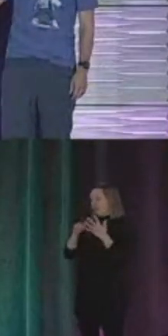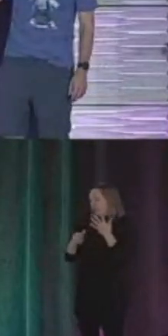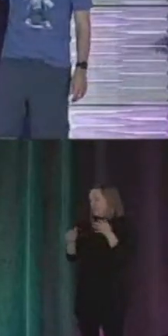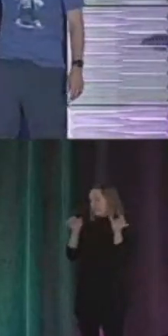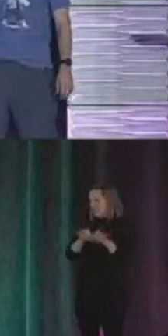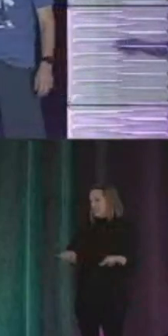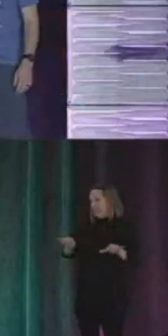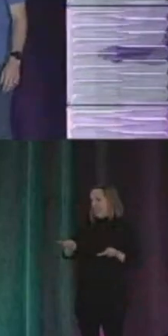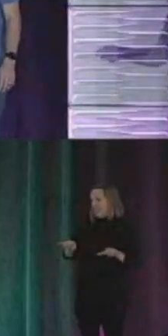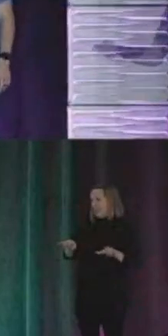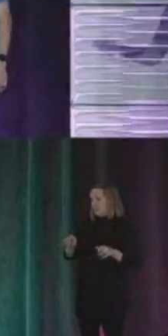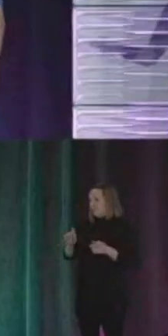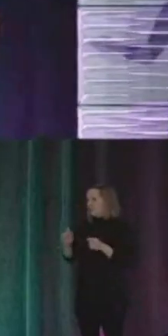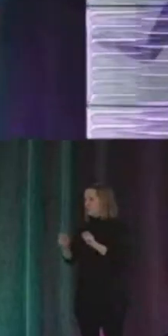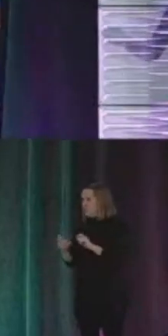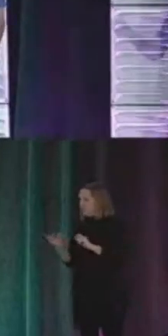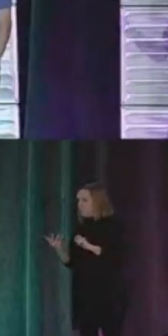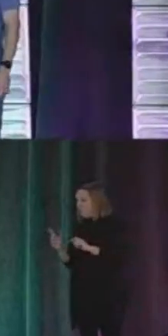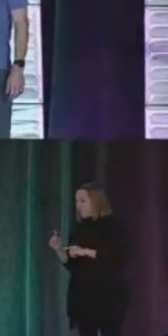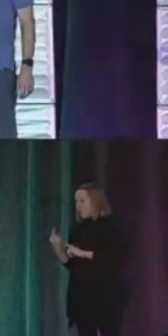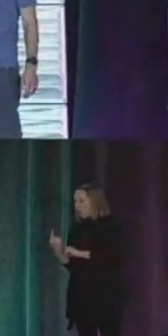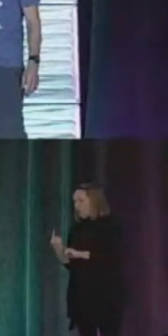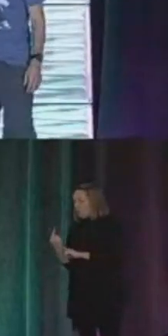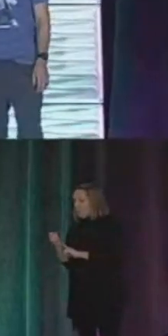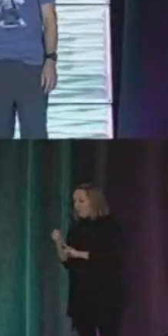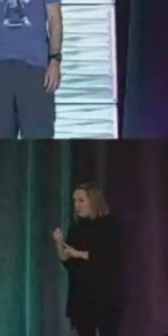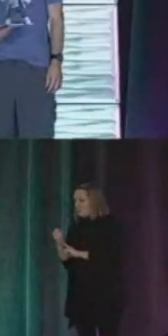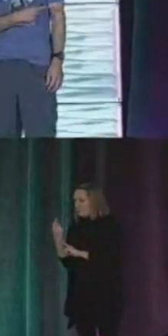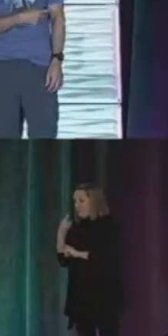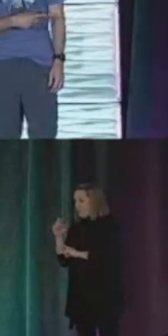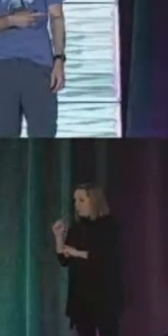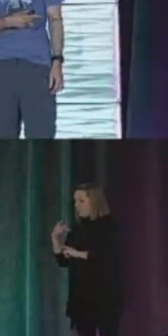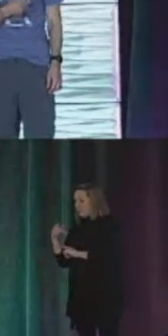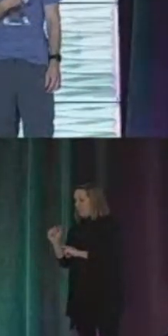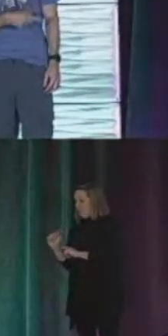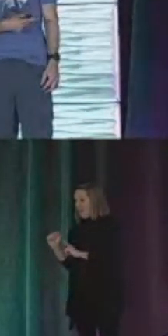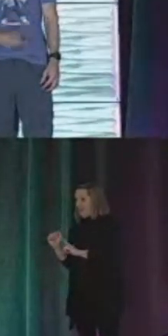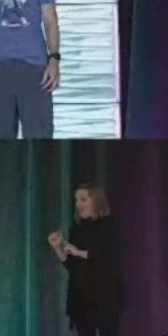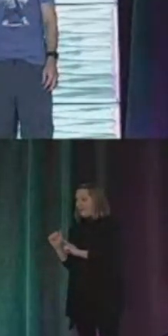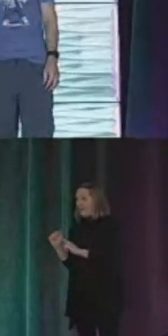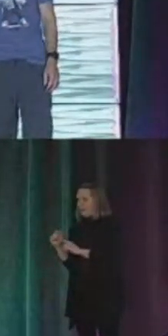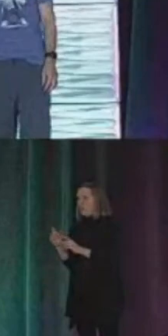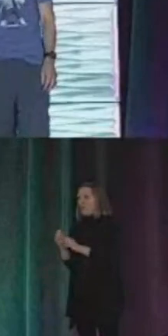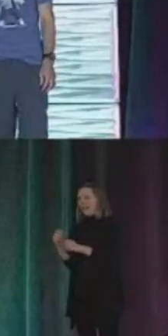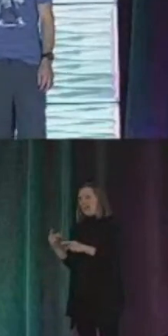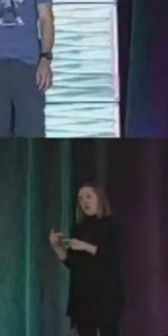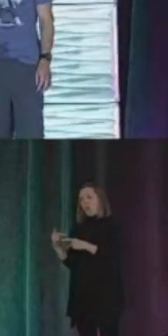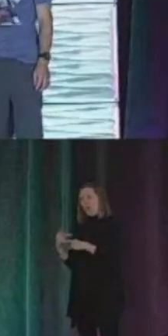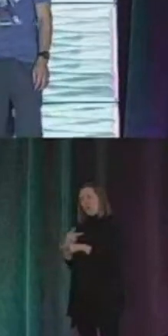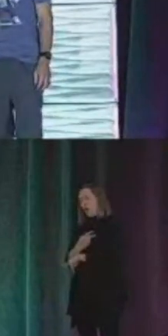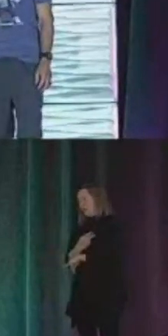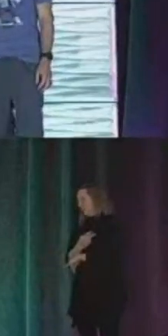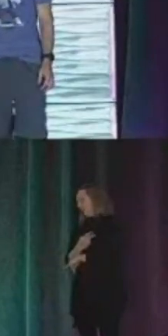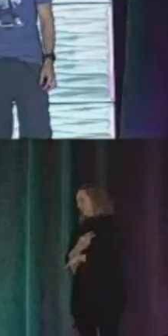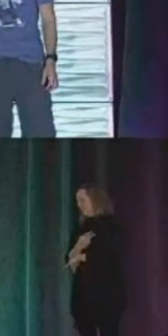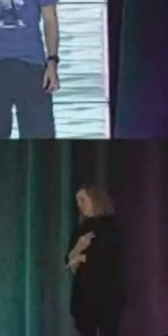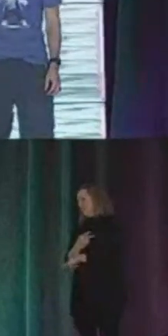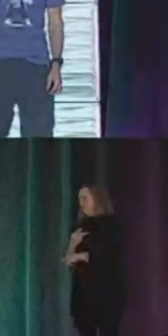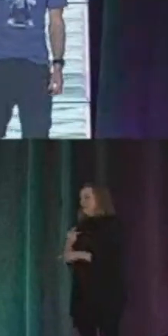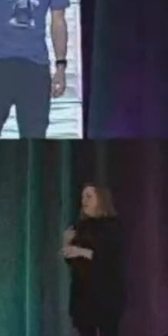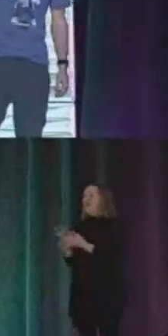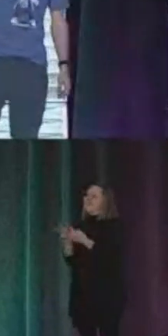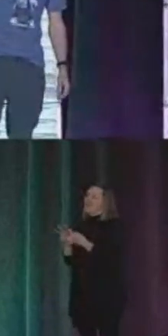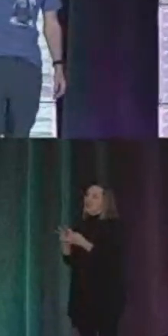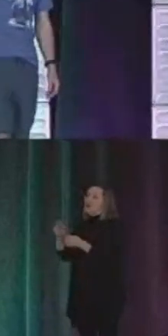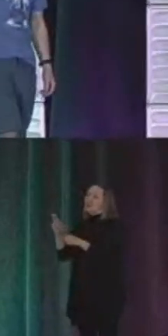that changed when we went to SPA architecture is we made the document request way worse. So as far as the user's